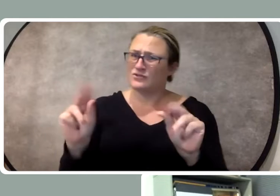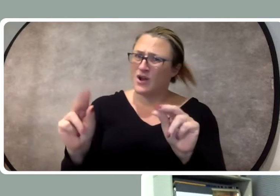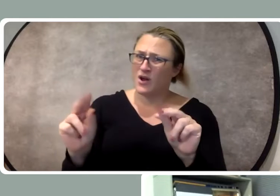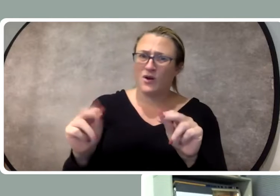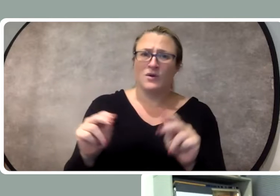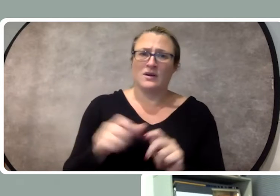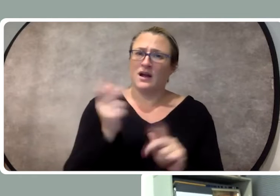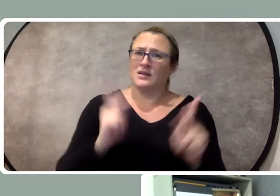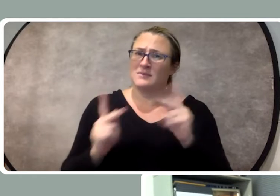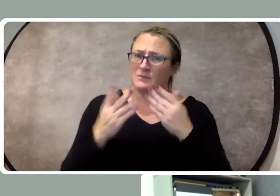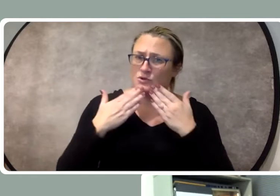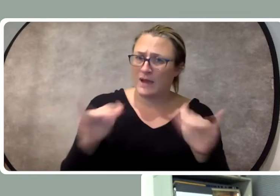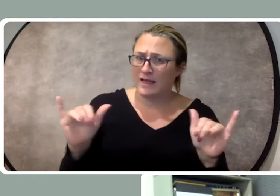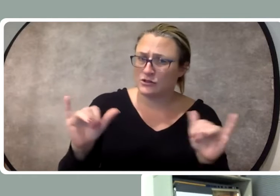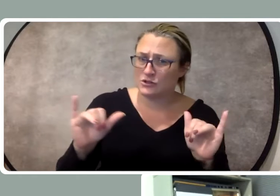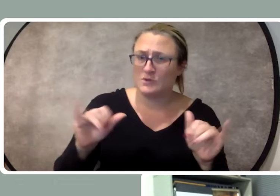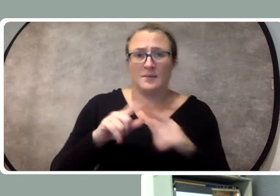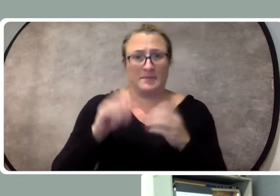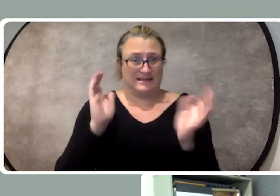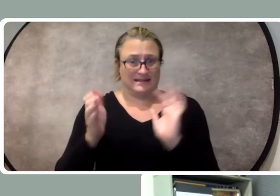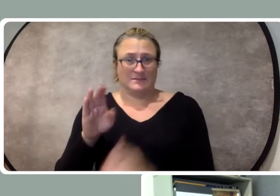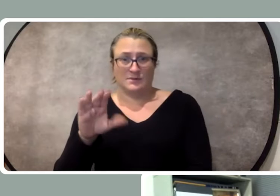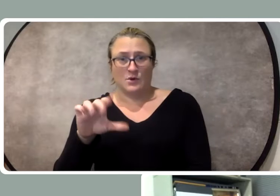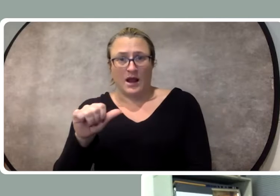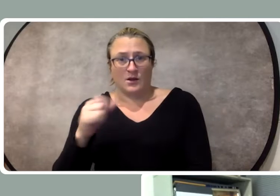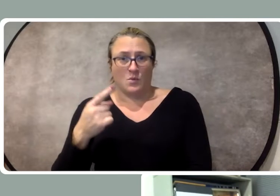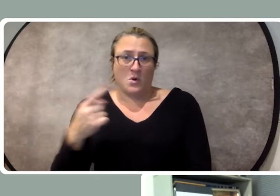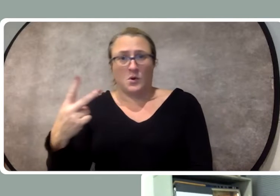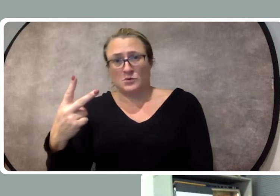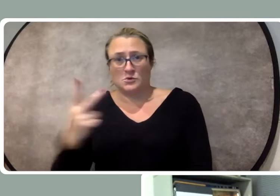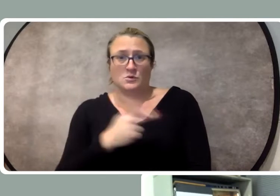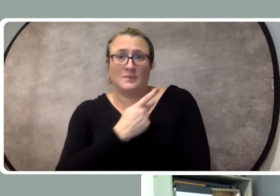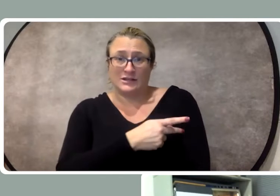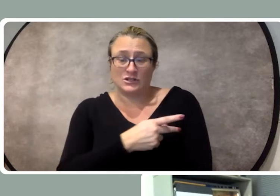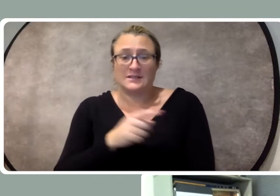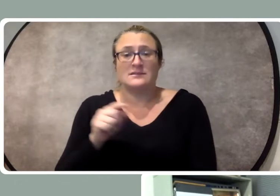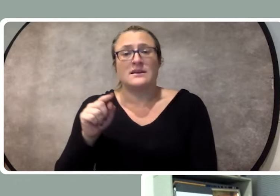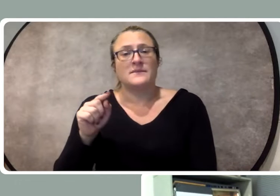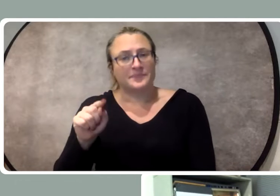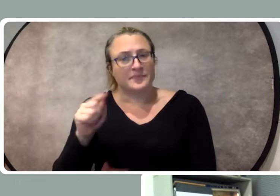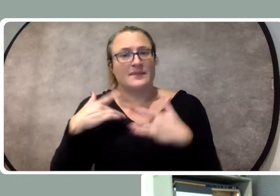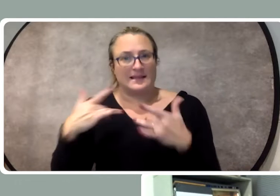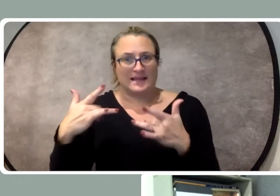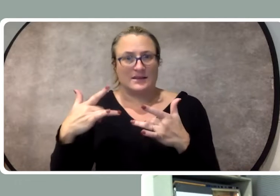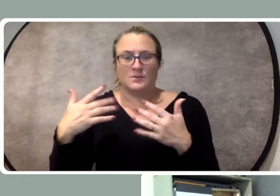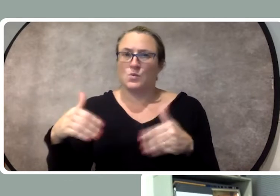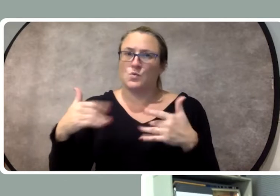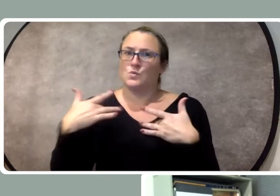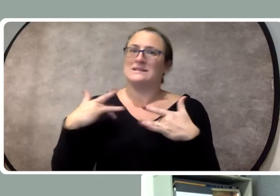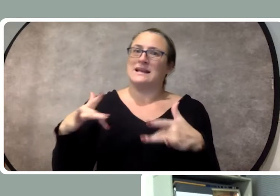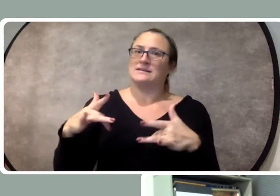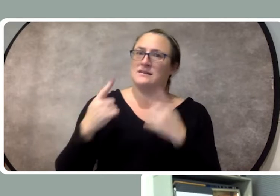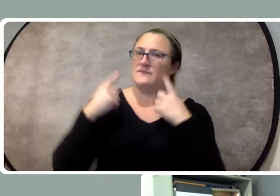do well, but the BRCA1 or 2 patients tend to be quite sensitive to